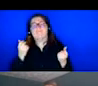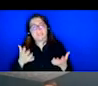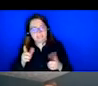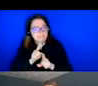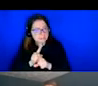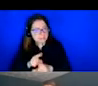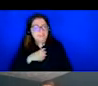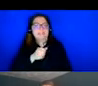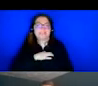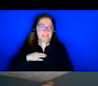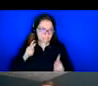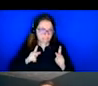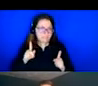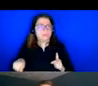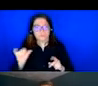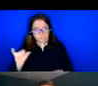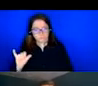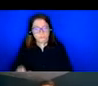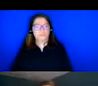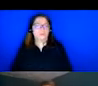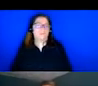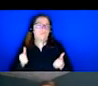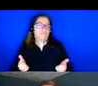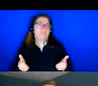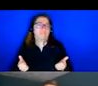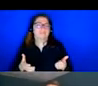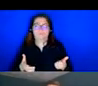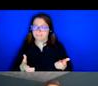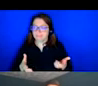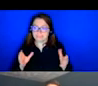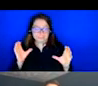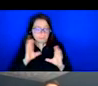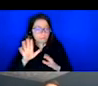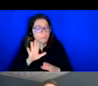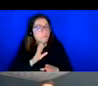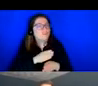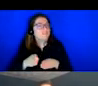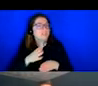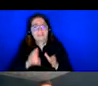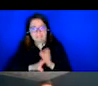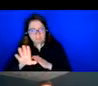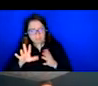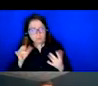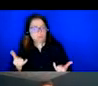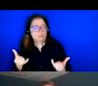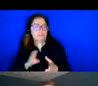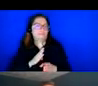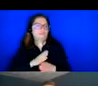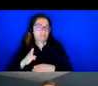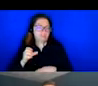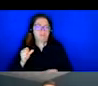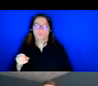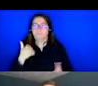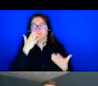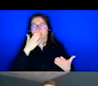staff members too as well. And then, yeah, let's explore your career interests and develop your current career. So, so thanks for